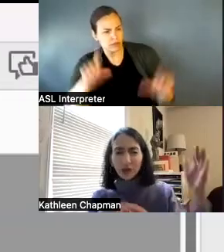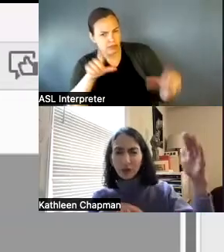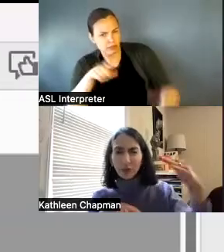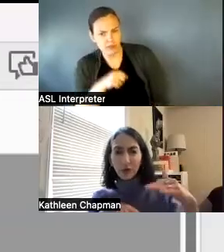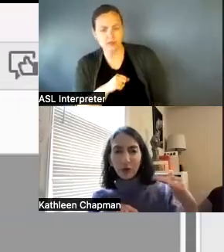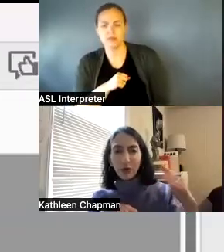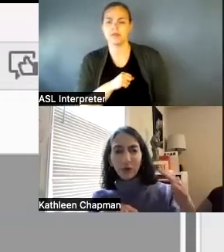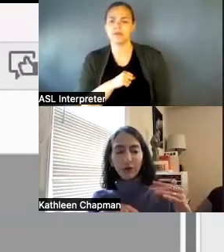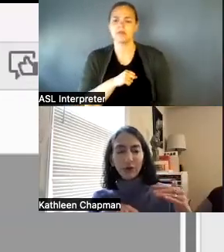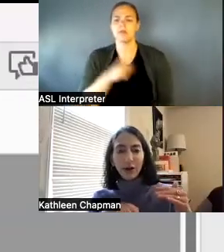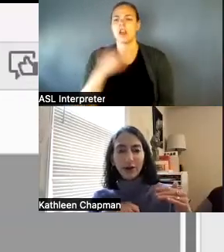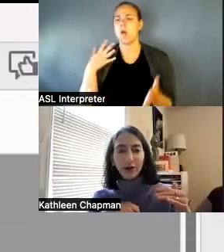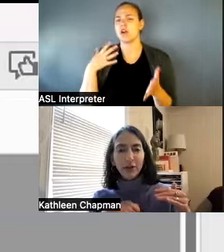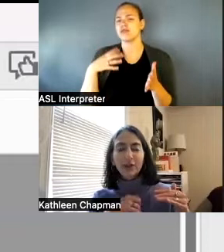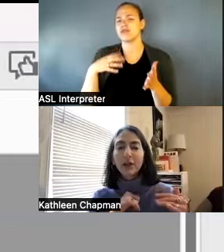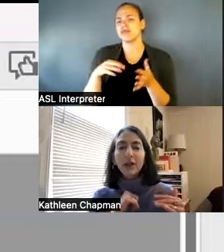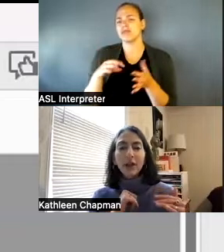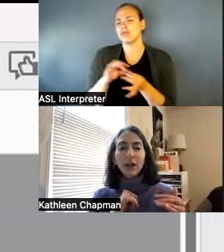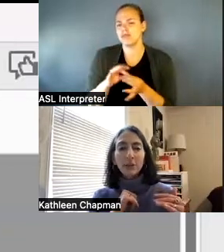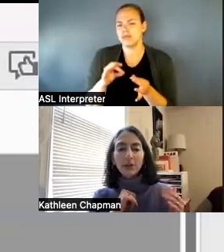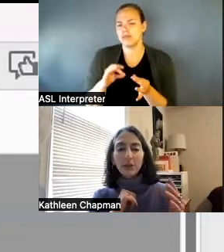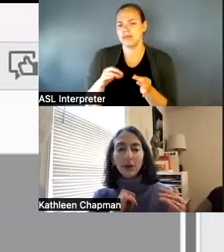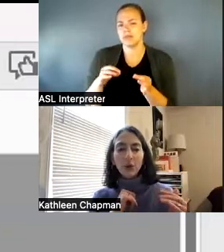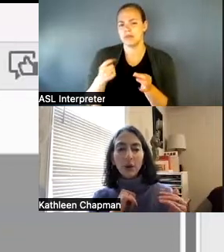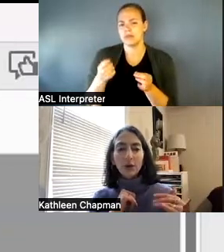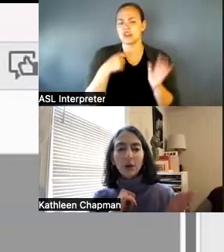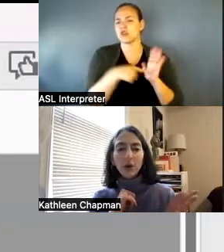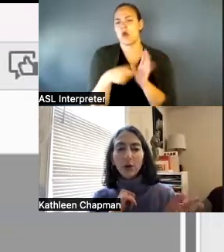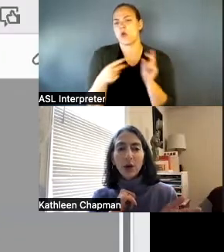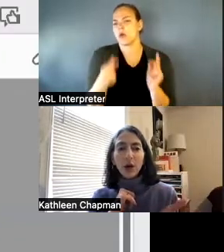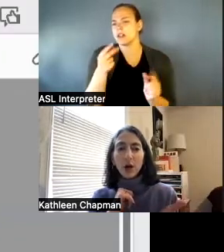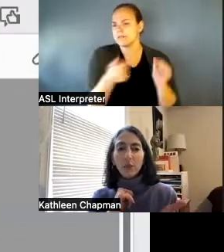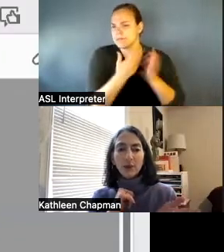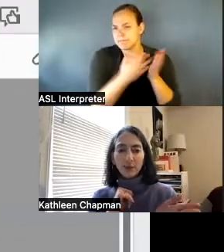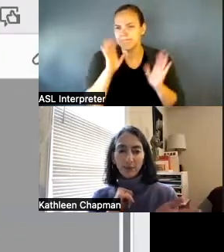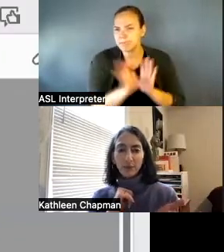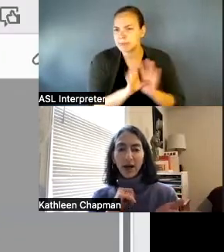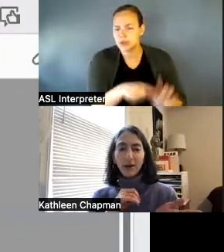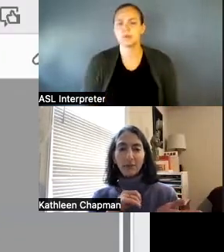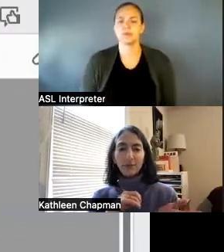and just kind of run through the slides even, just kind of quickly. So this,